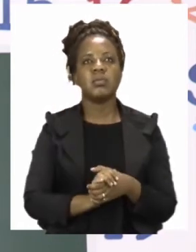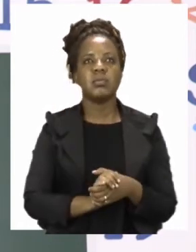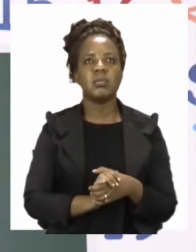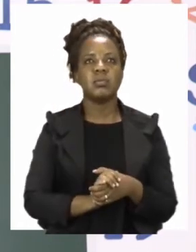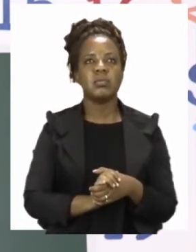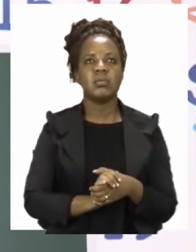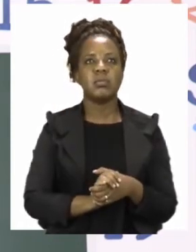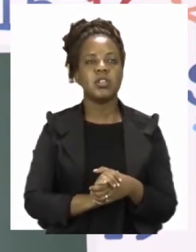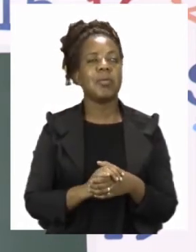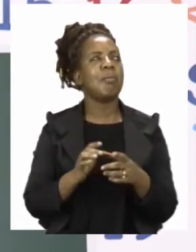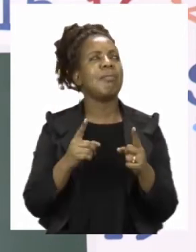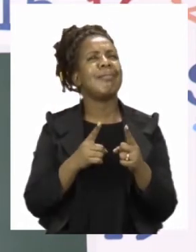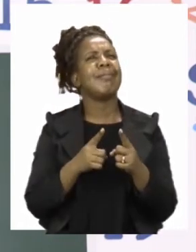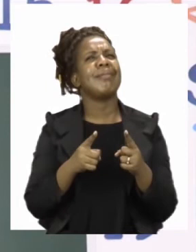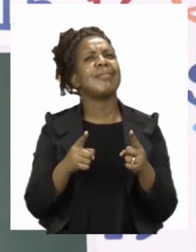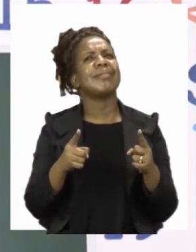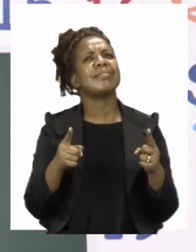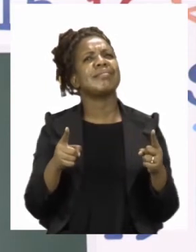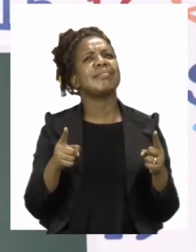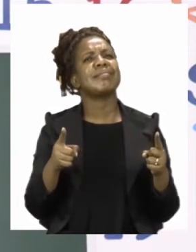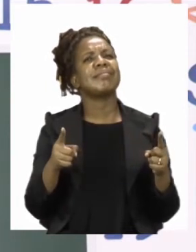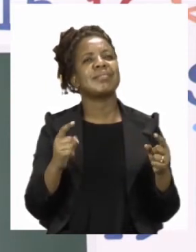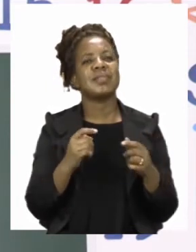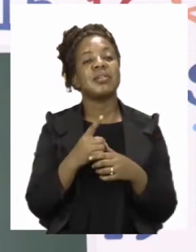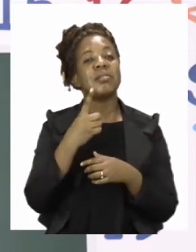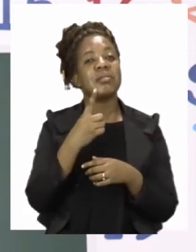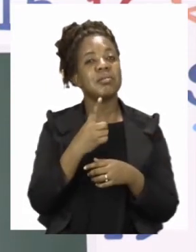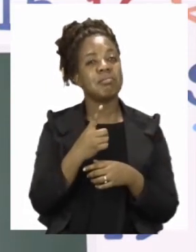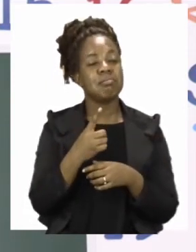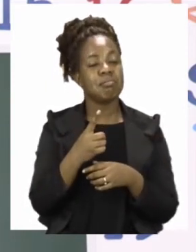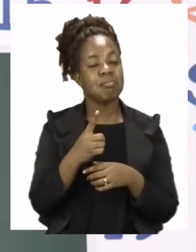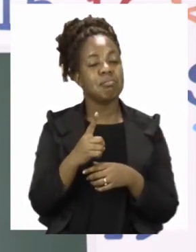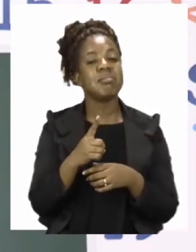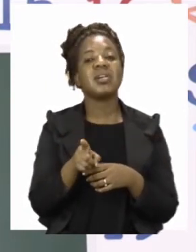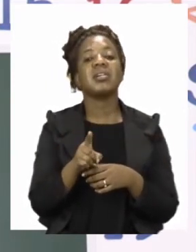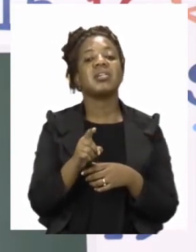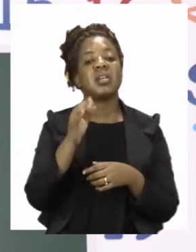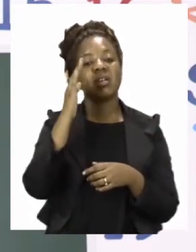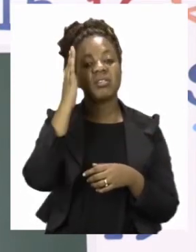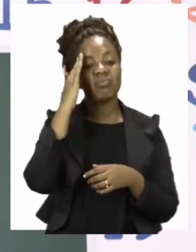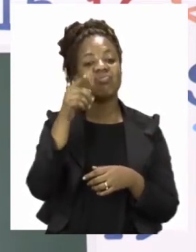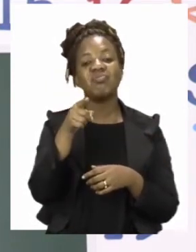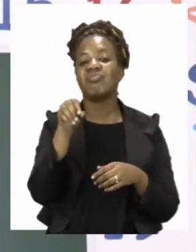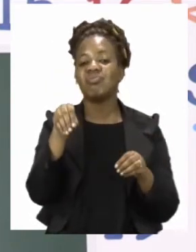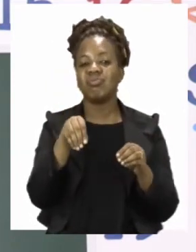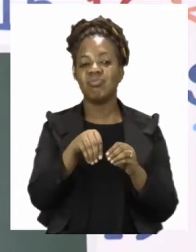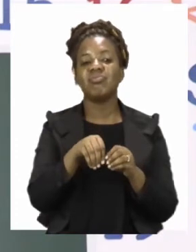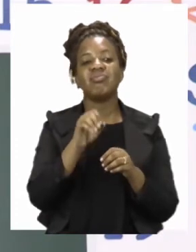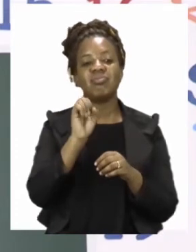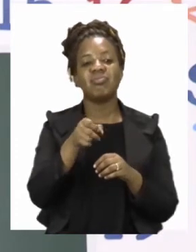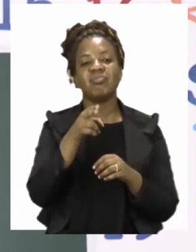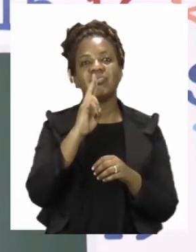fingers, which means our answer is 9. I hope you're still